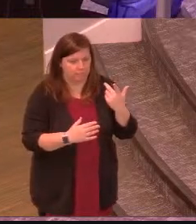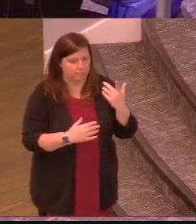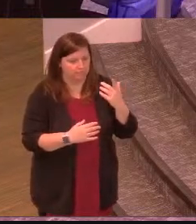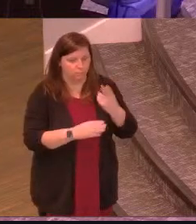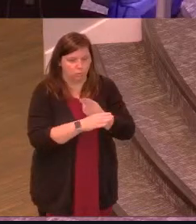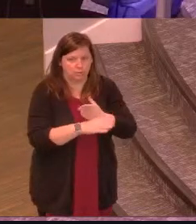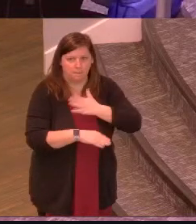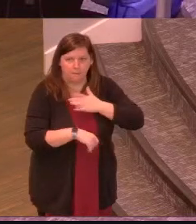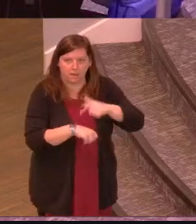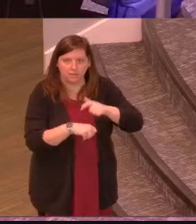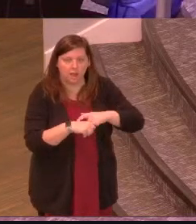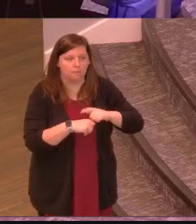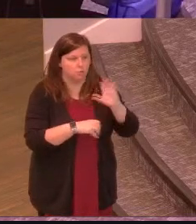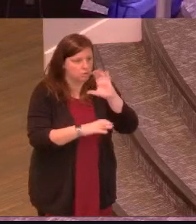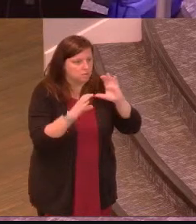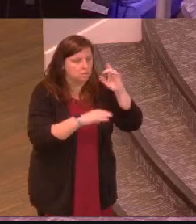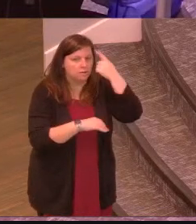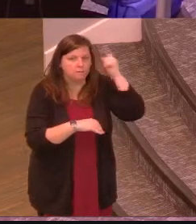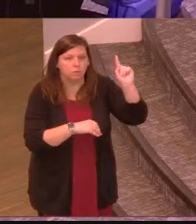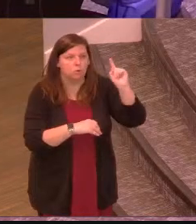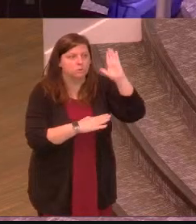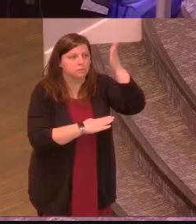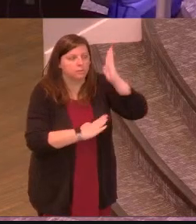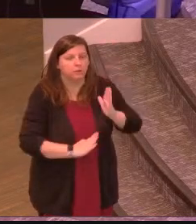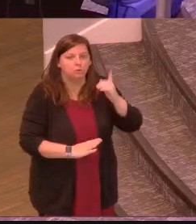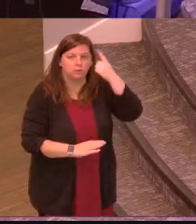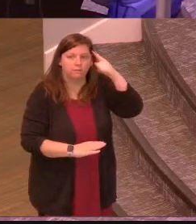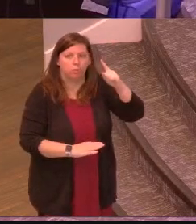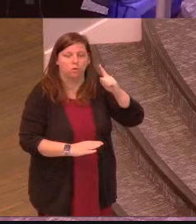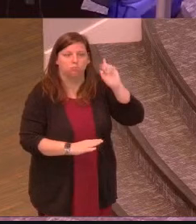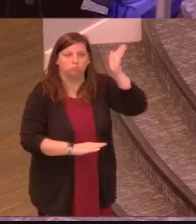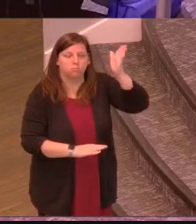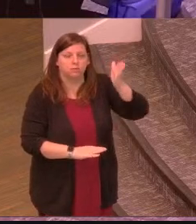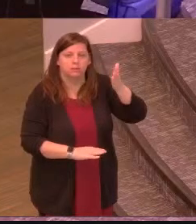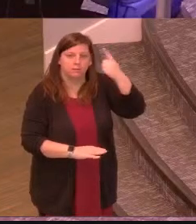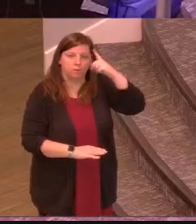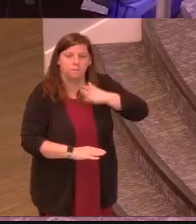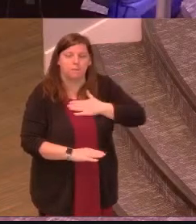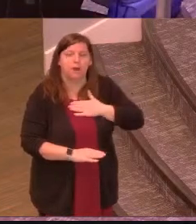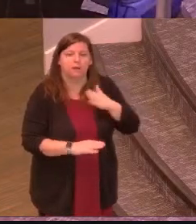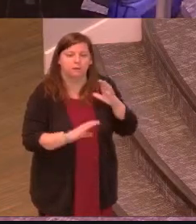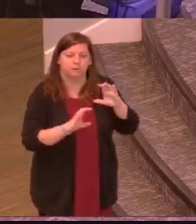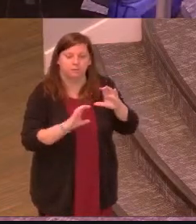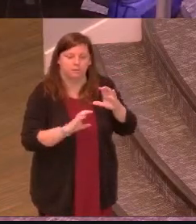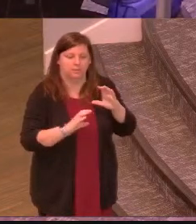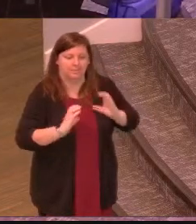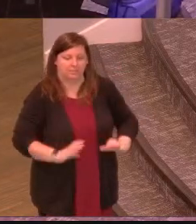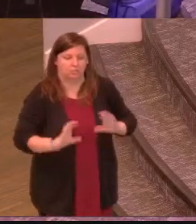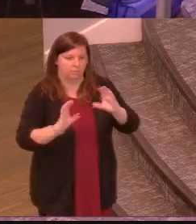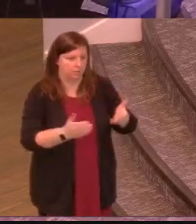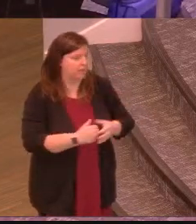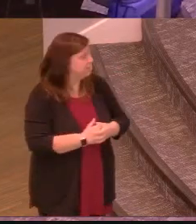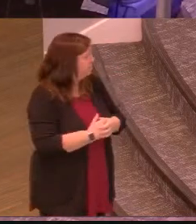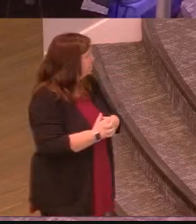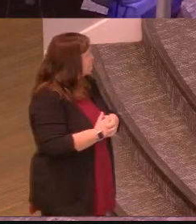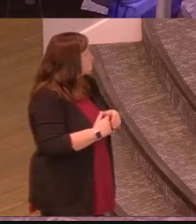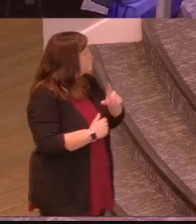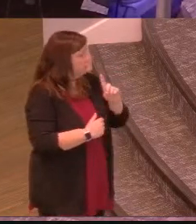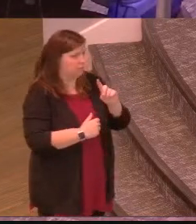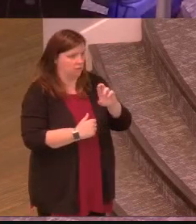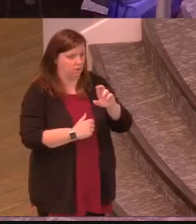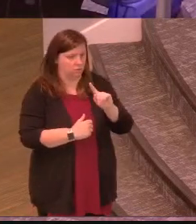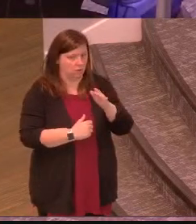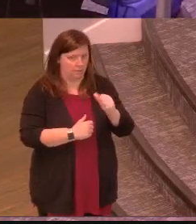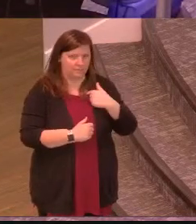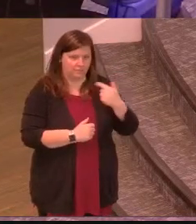but that takes time to do that, so. Thank you. Oh, nice. I know I didn't do the activity, but I'm sorry. Did I jump in front of you